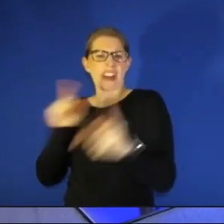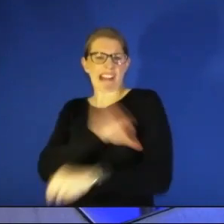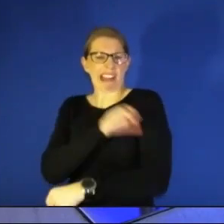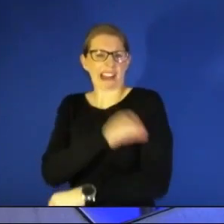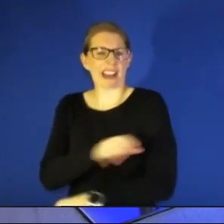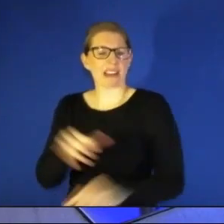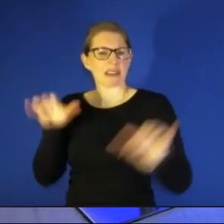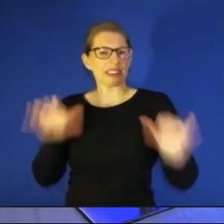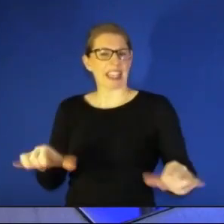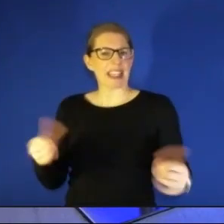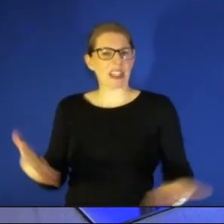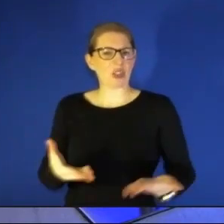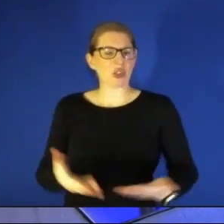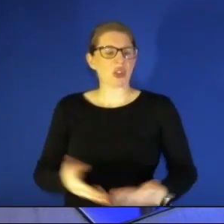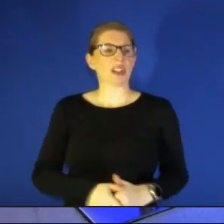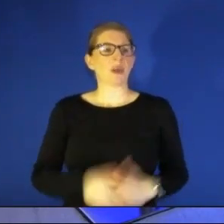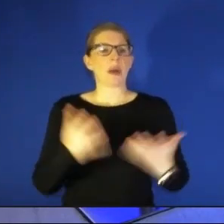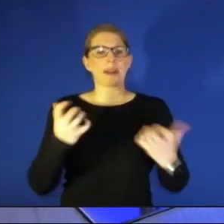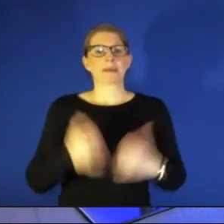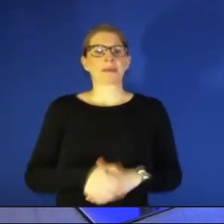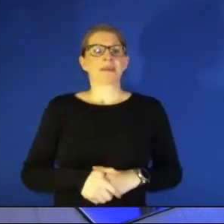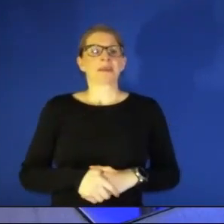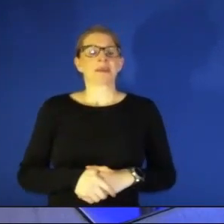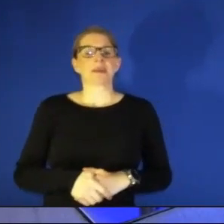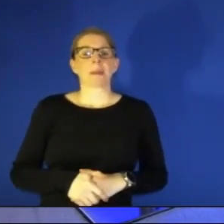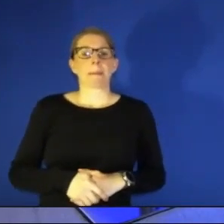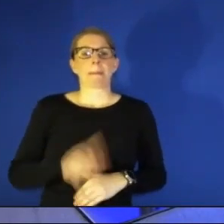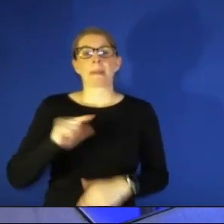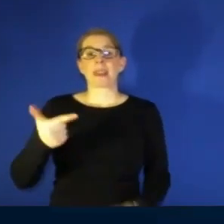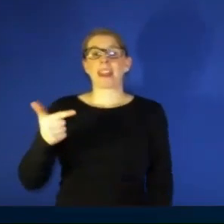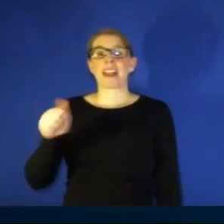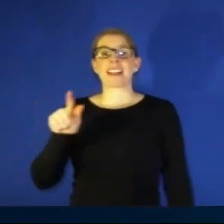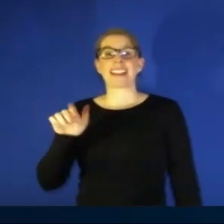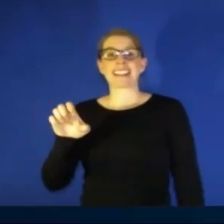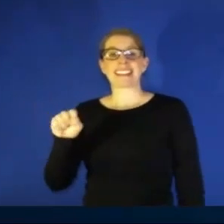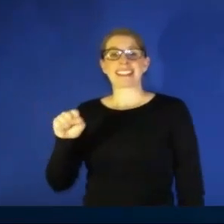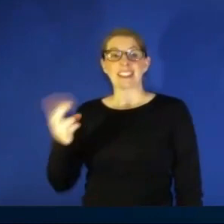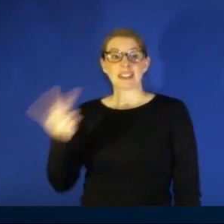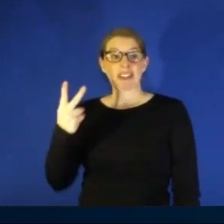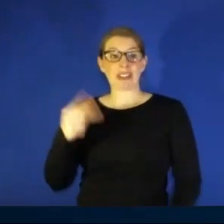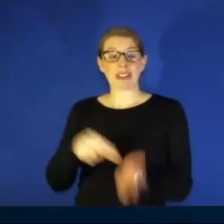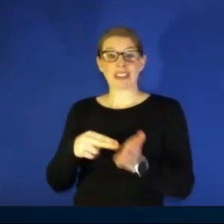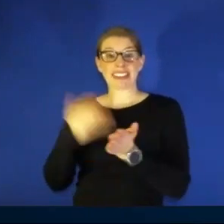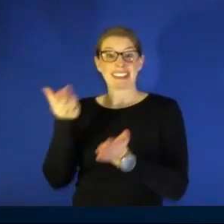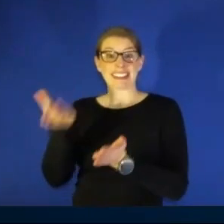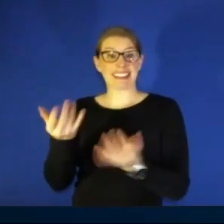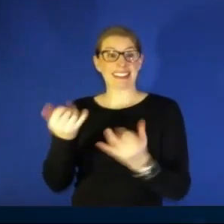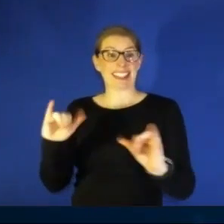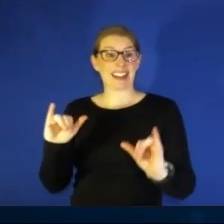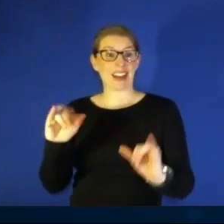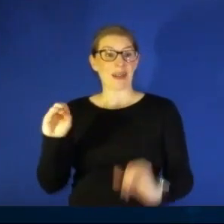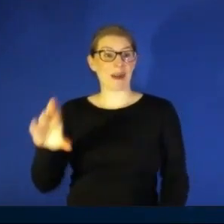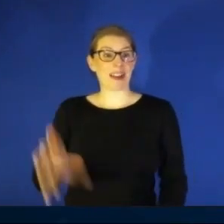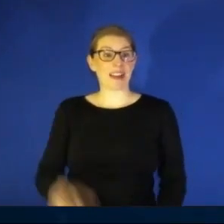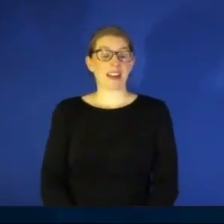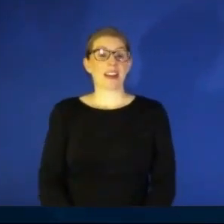find my path here. So I love that. So I want to check in with Alexis, because she's got two of our nurses standing by in our OR. Alexis, I want to go up to you. That was a